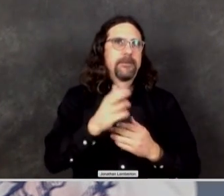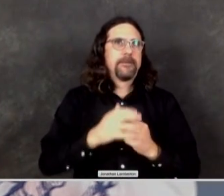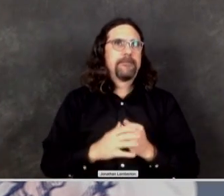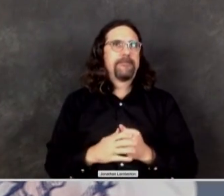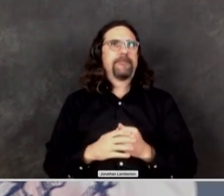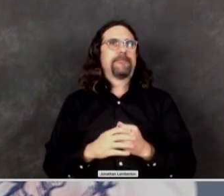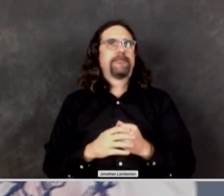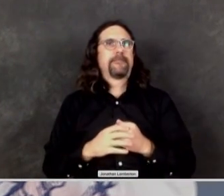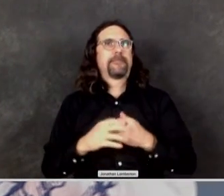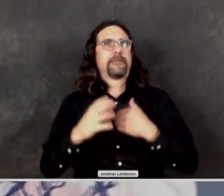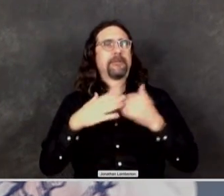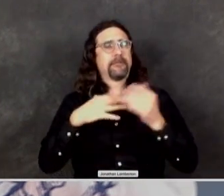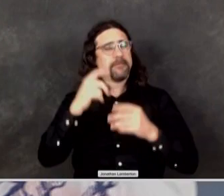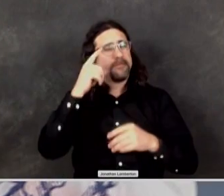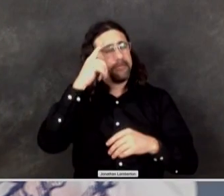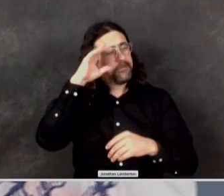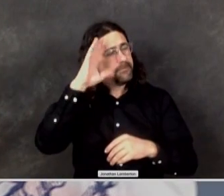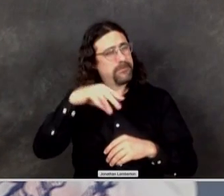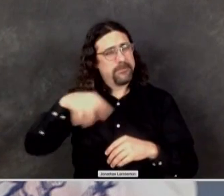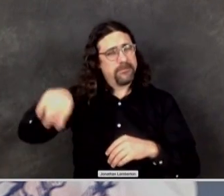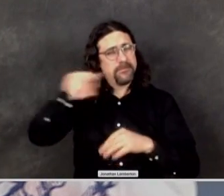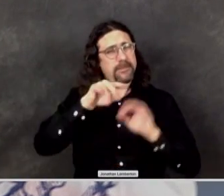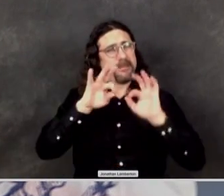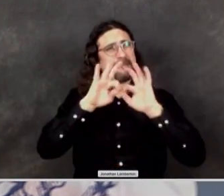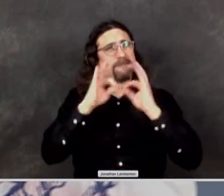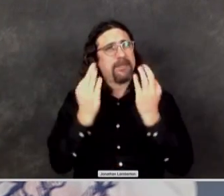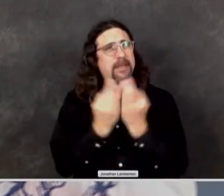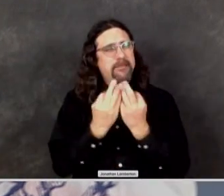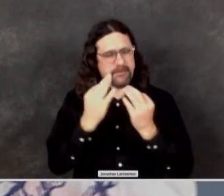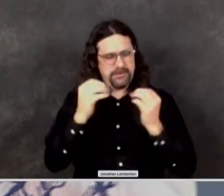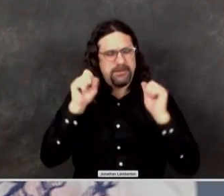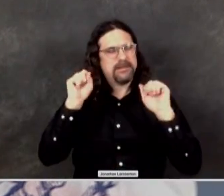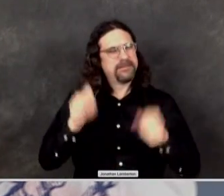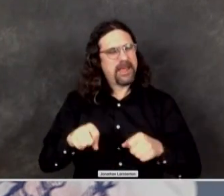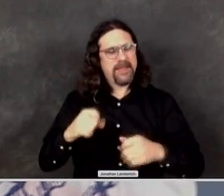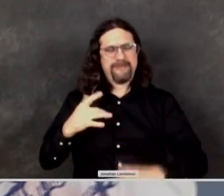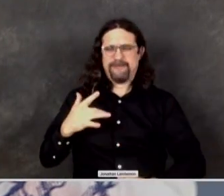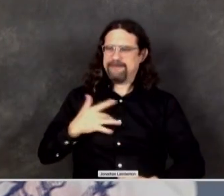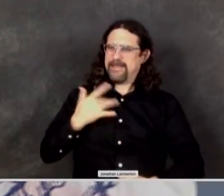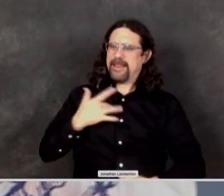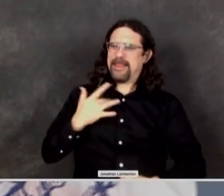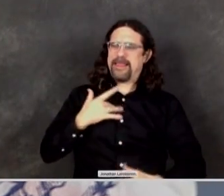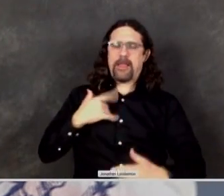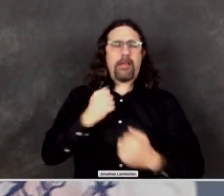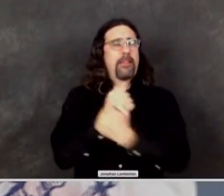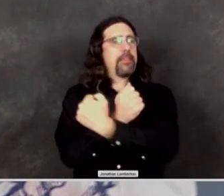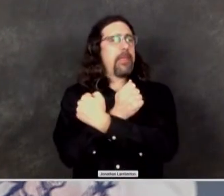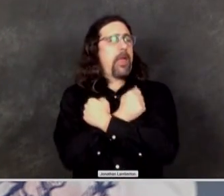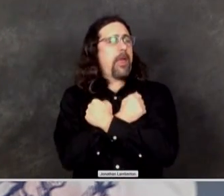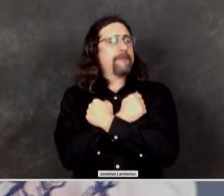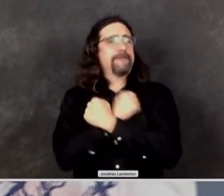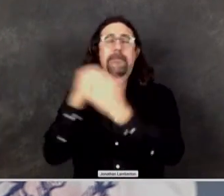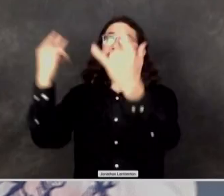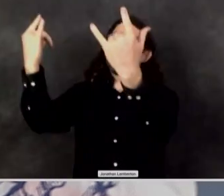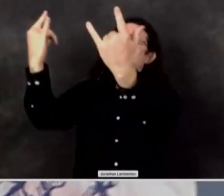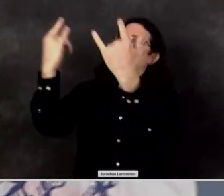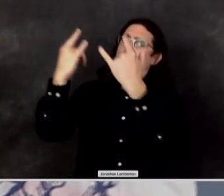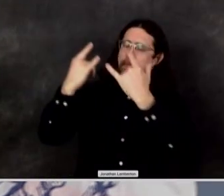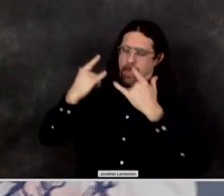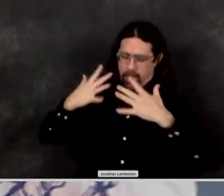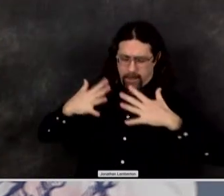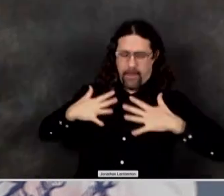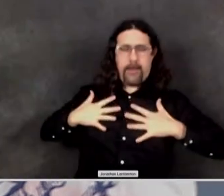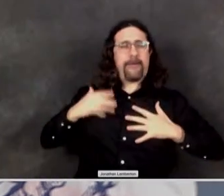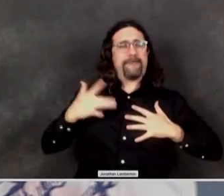city with them. They can feel our love. But for so many children right now, this is a really difficult,